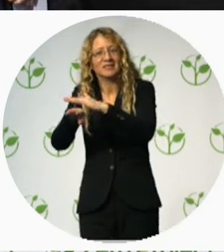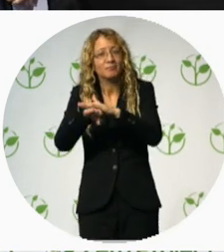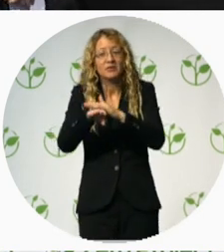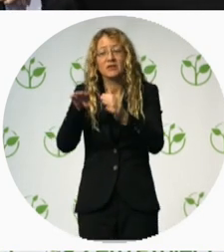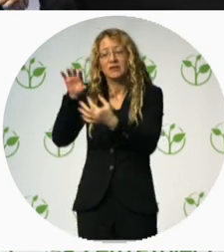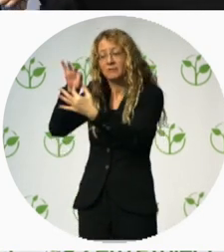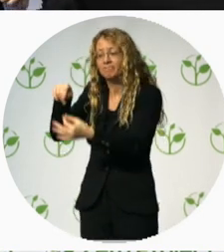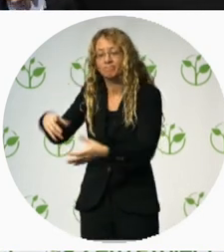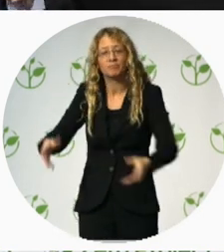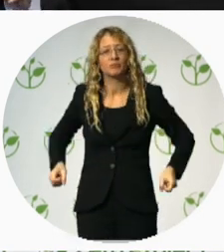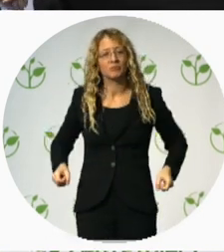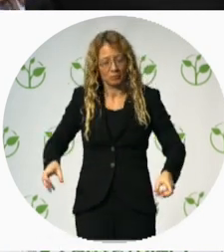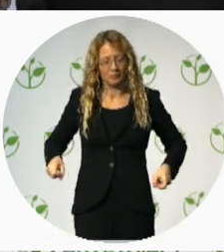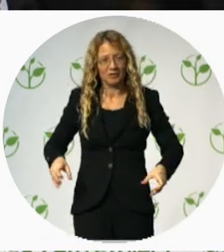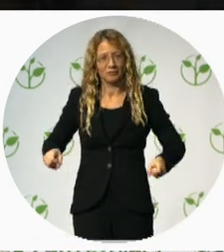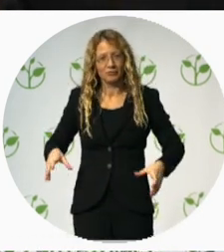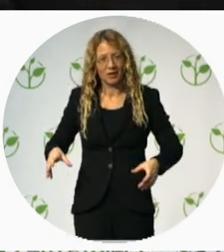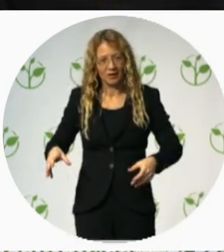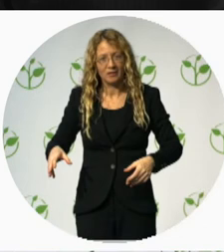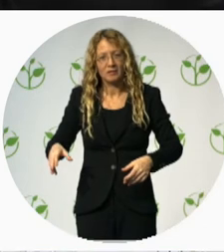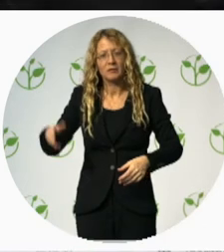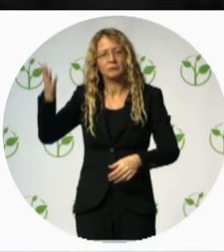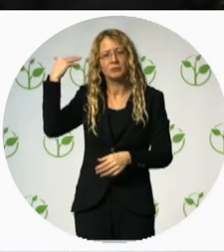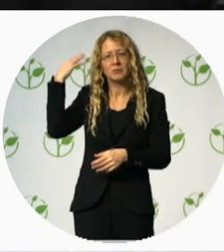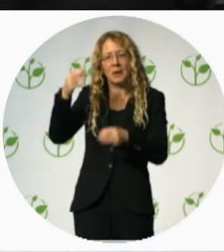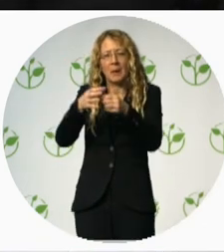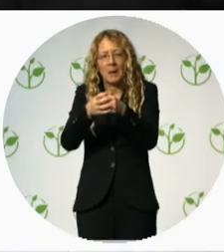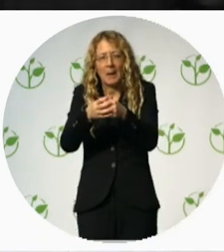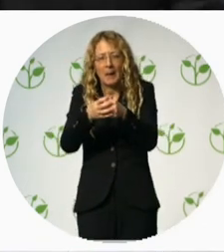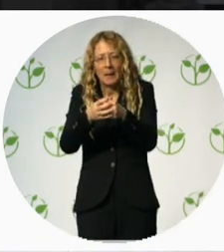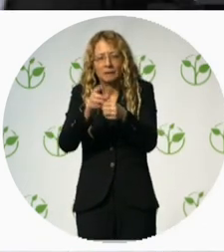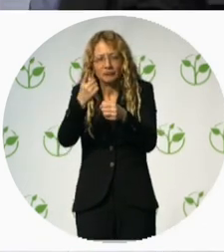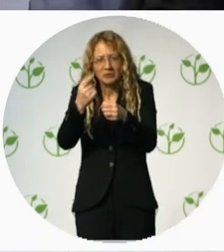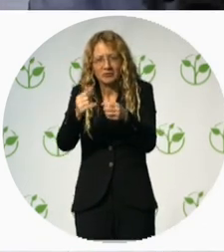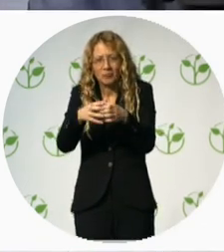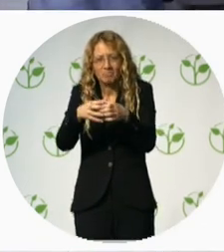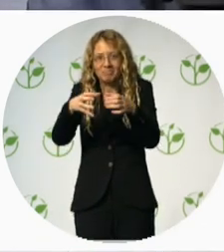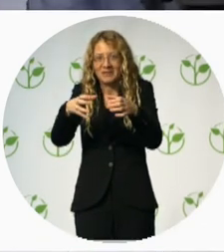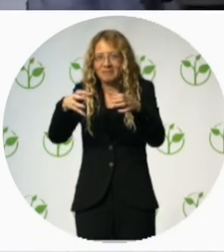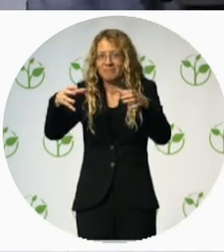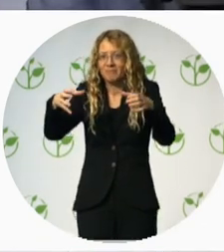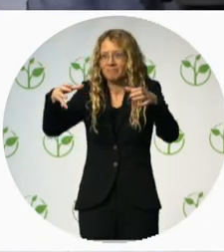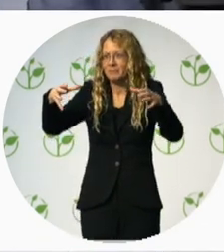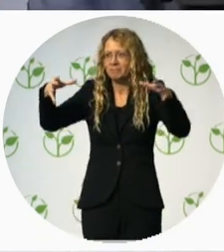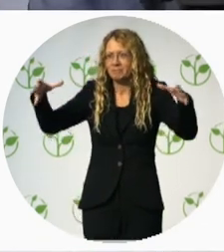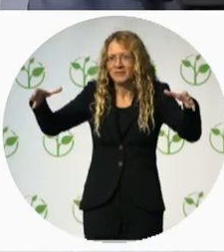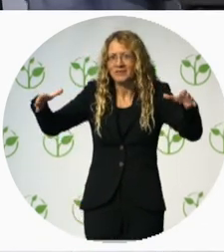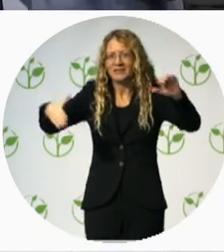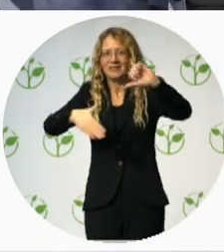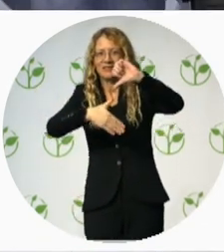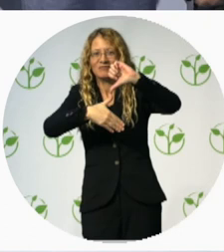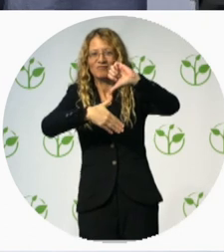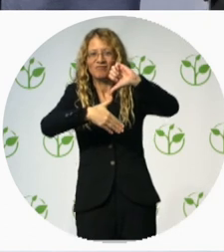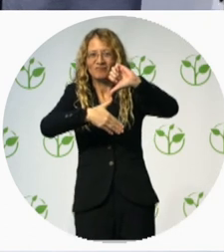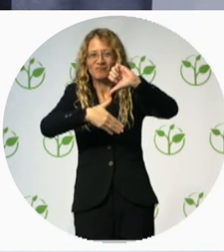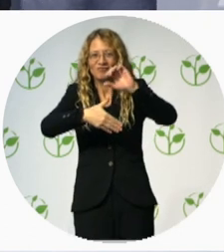SAFA started as a private initiative and is now expanding to countries in South America. In 2016, approximately